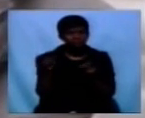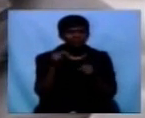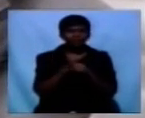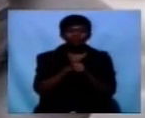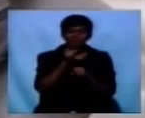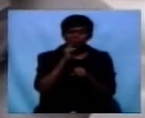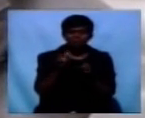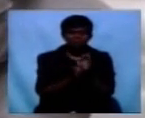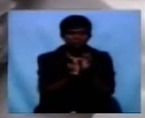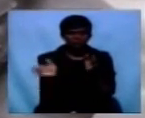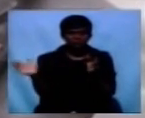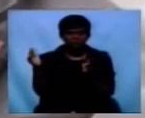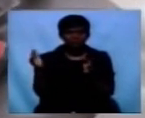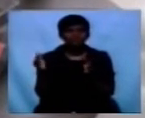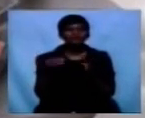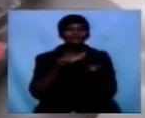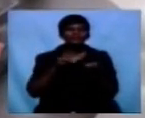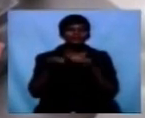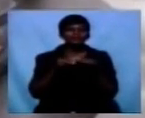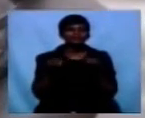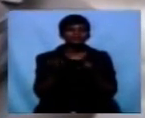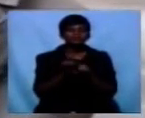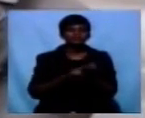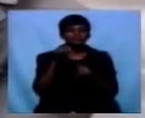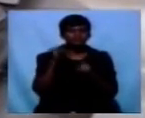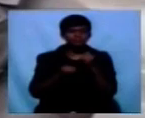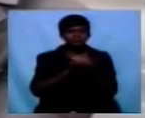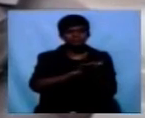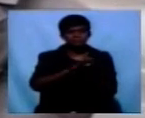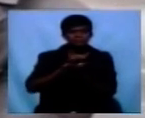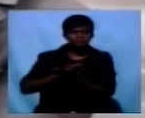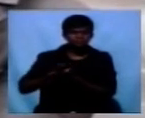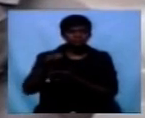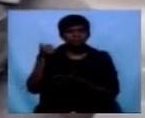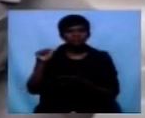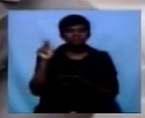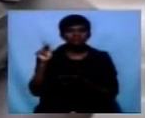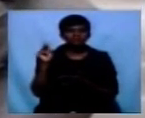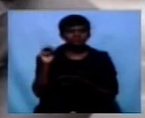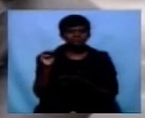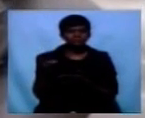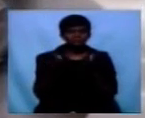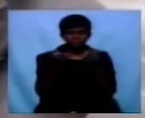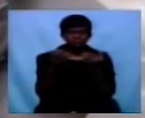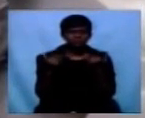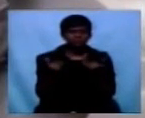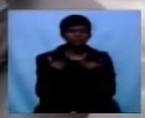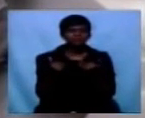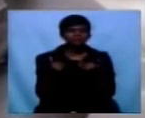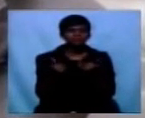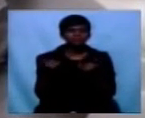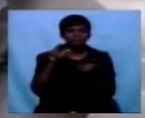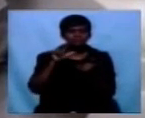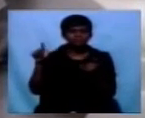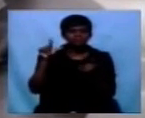that the detour is managed. And he told me he's almost completing tarring the 10 kilometers. He wants to do